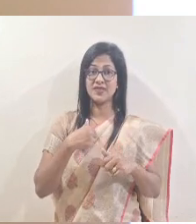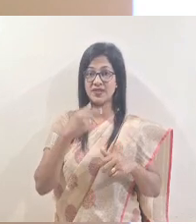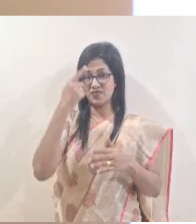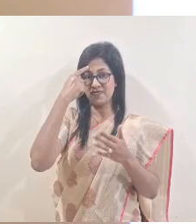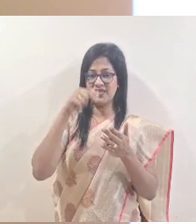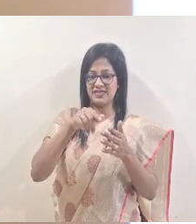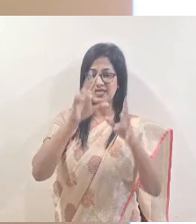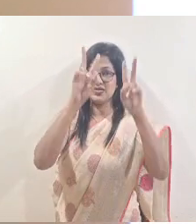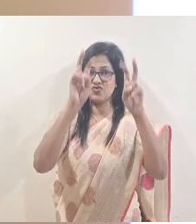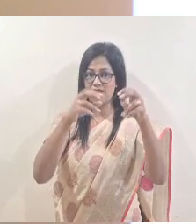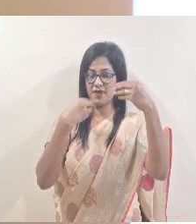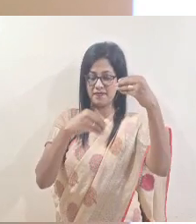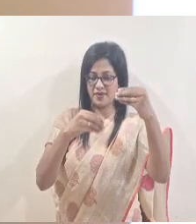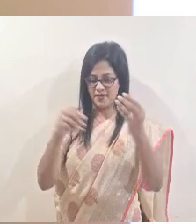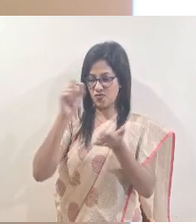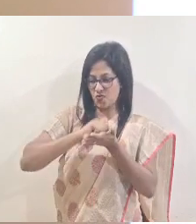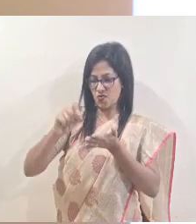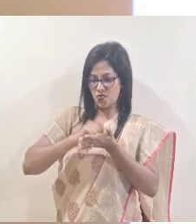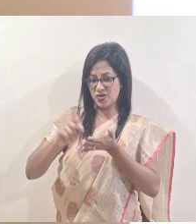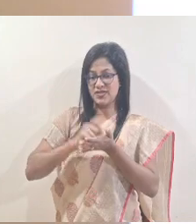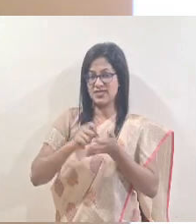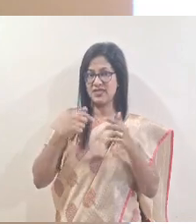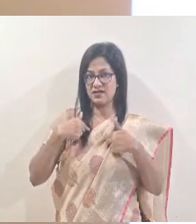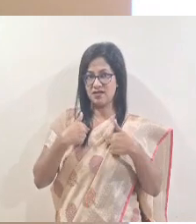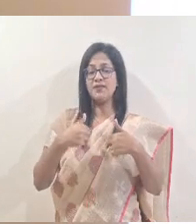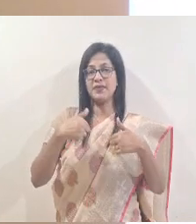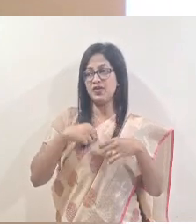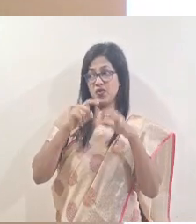I'm one of the authors of this particular paper. To answer